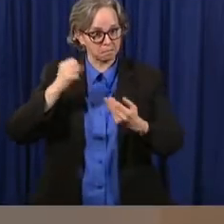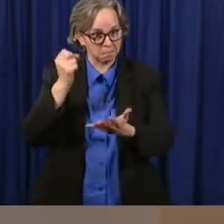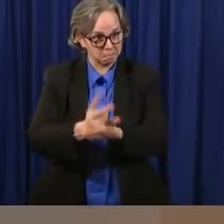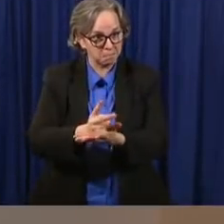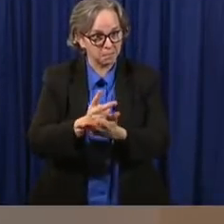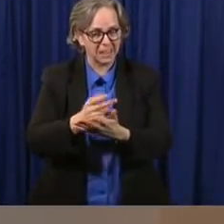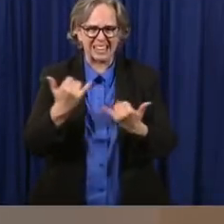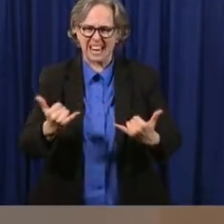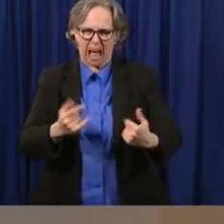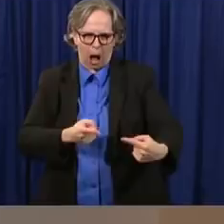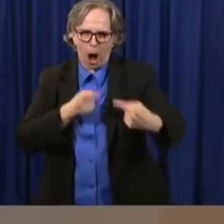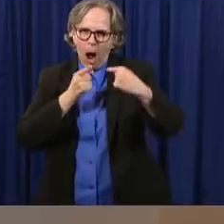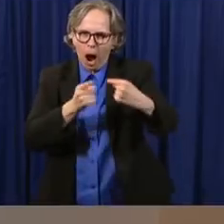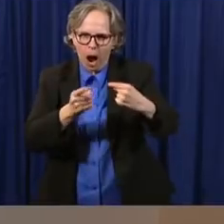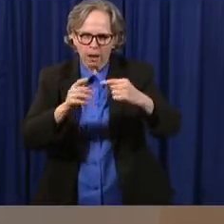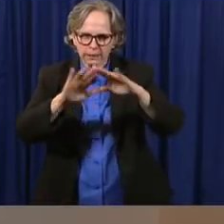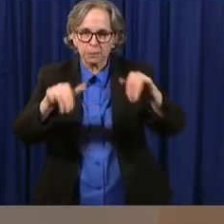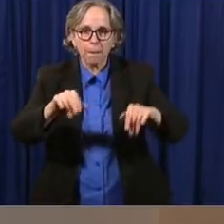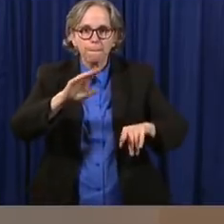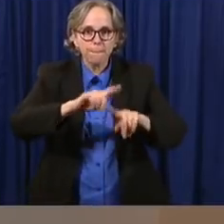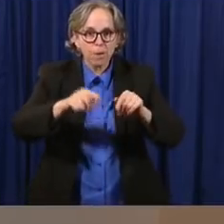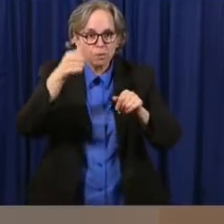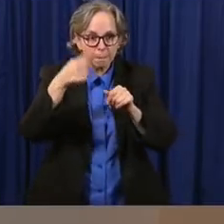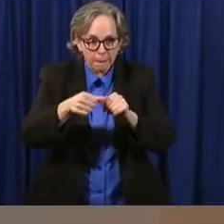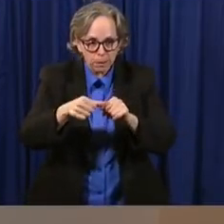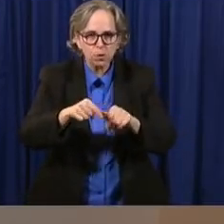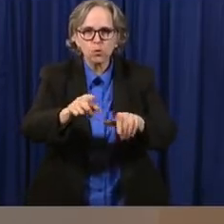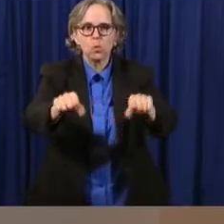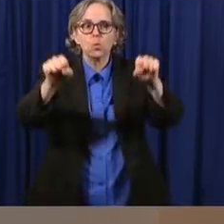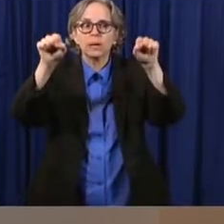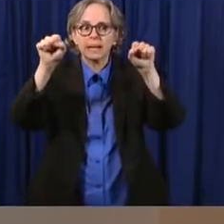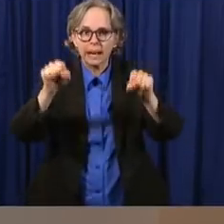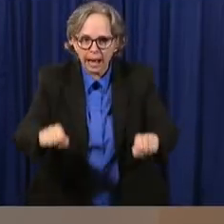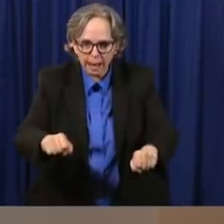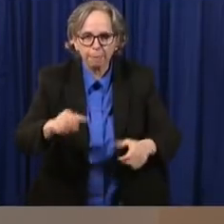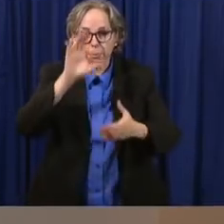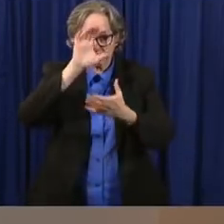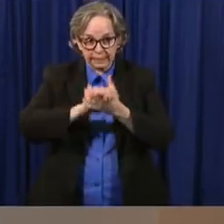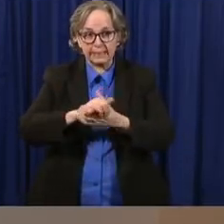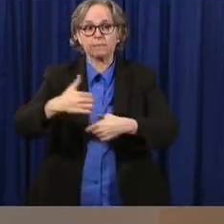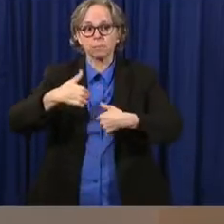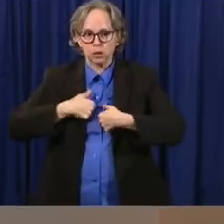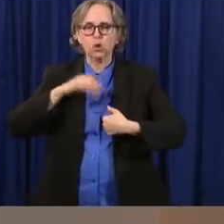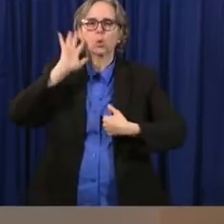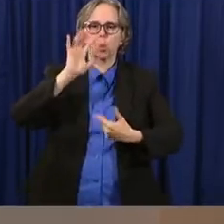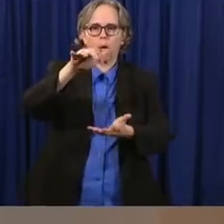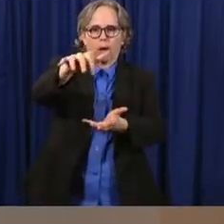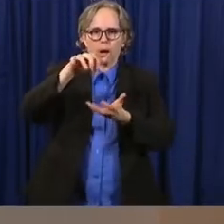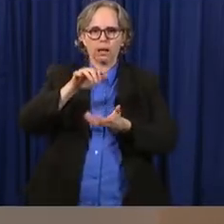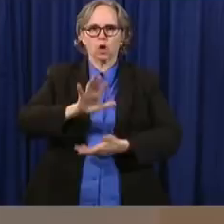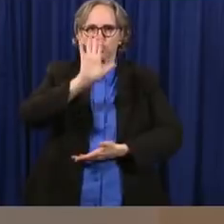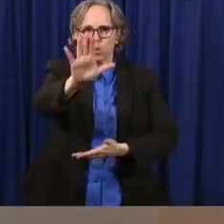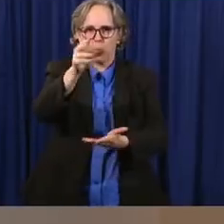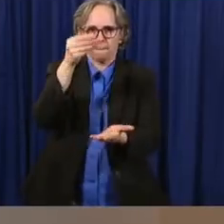like, but you can count on the fact that if you're eligible for it, you're going to get it. Thank you.